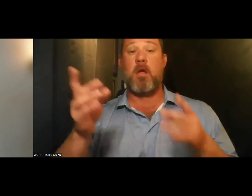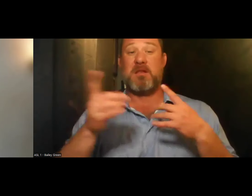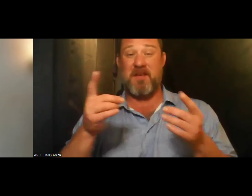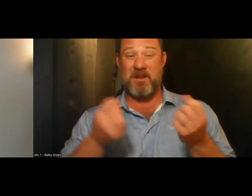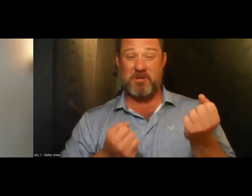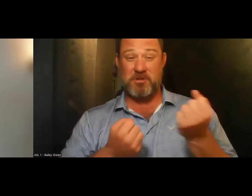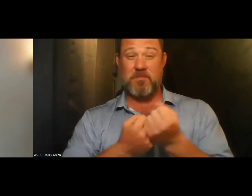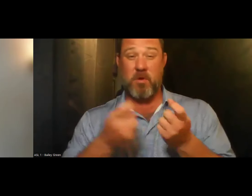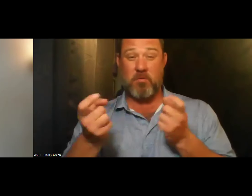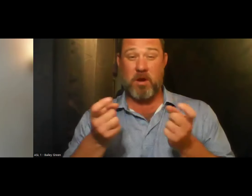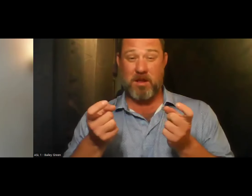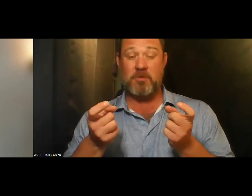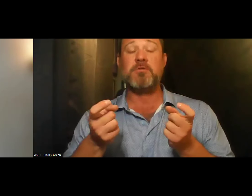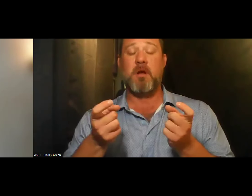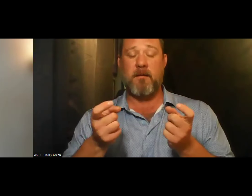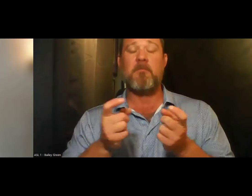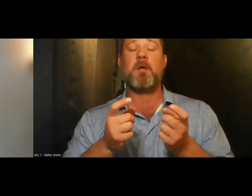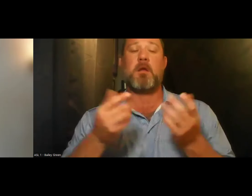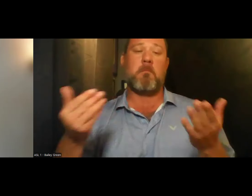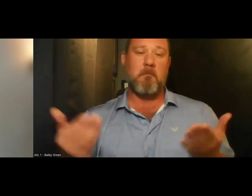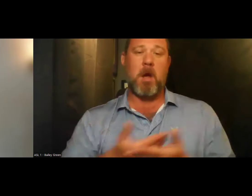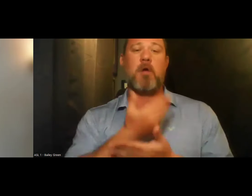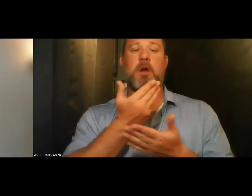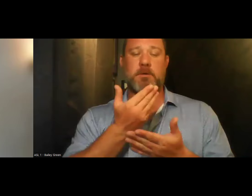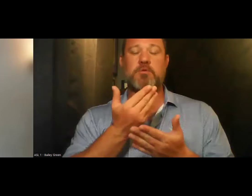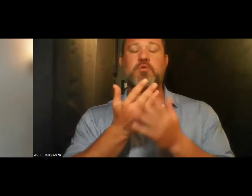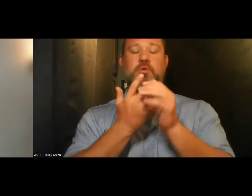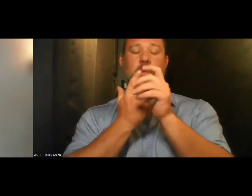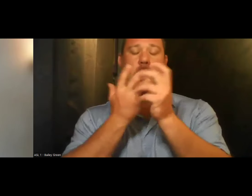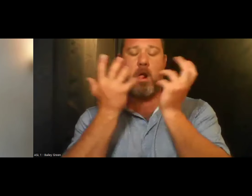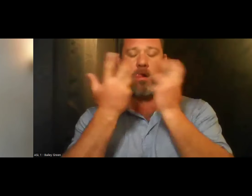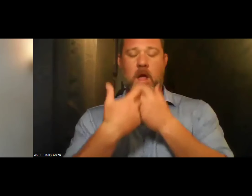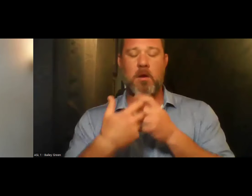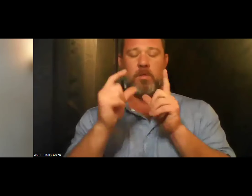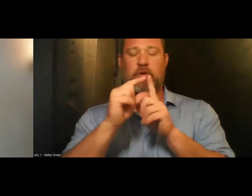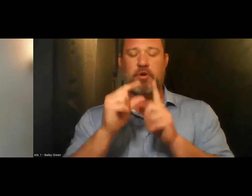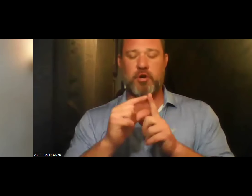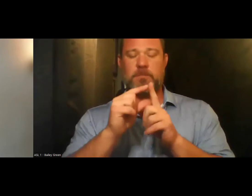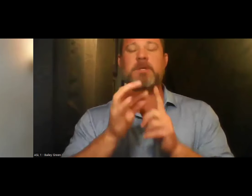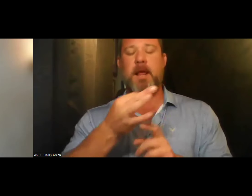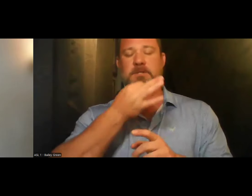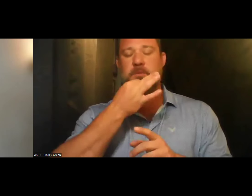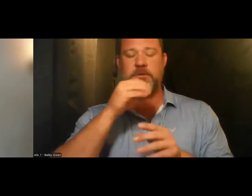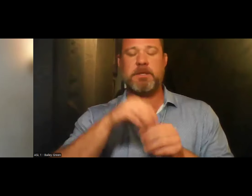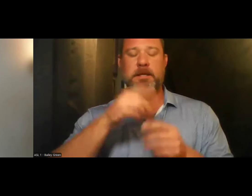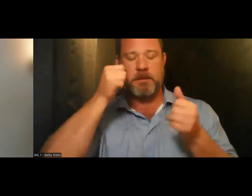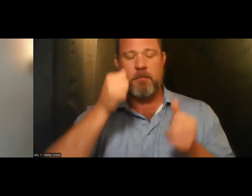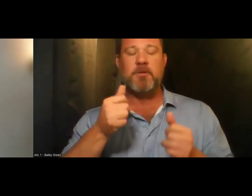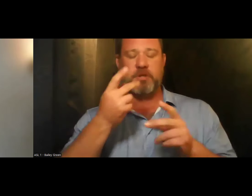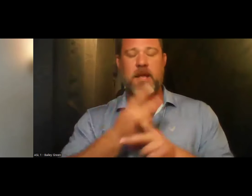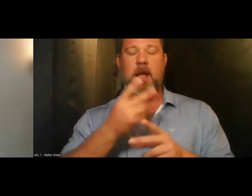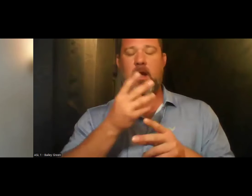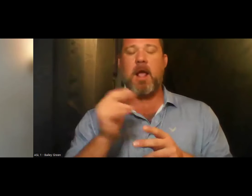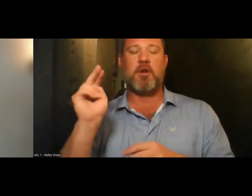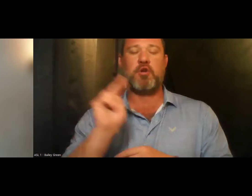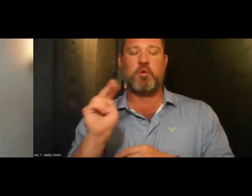the regulations have also been modernized to align with terms used by experts in dementia care, and they use